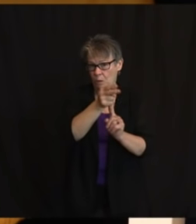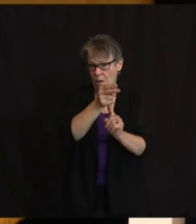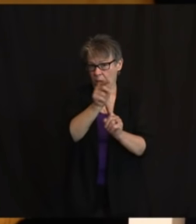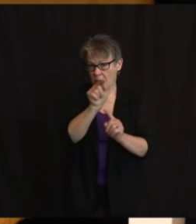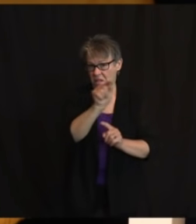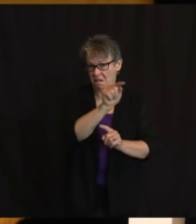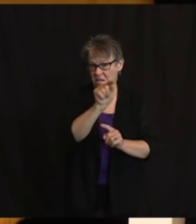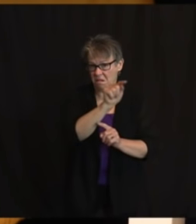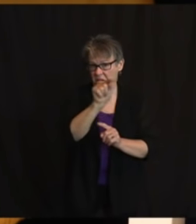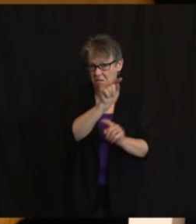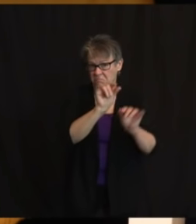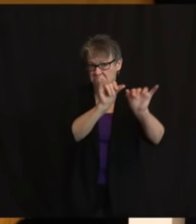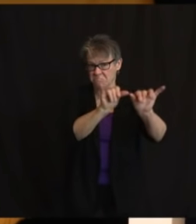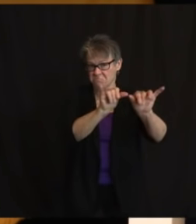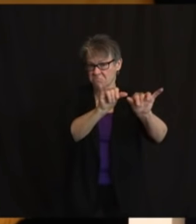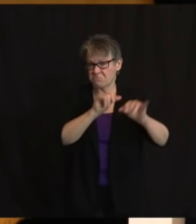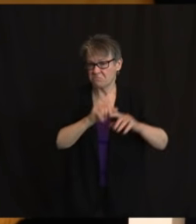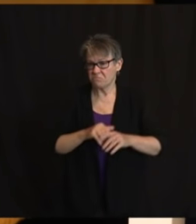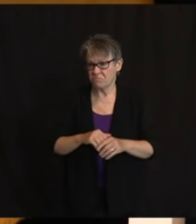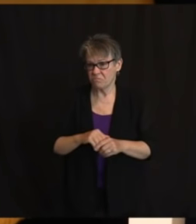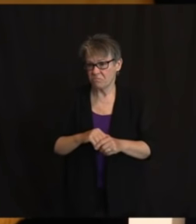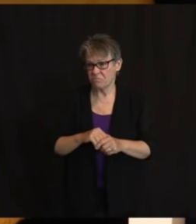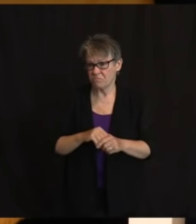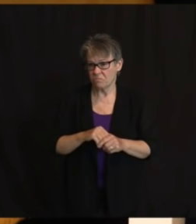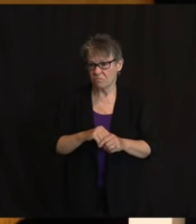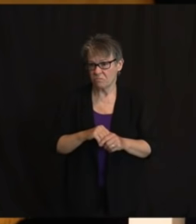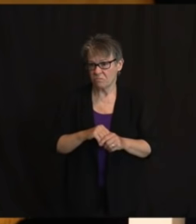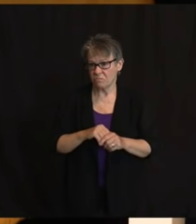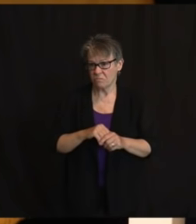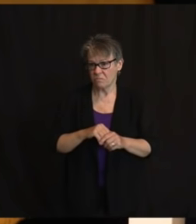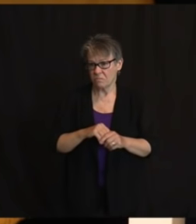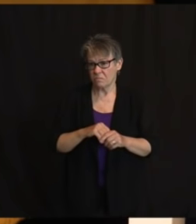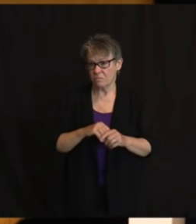a total of 100 individuals at the Secaucus Hotel.